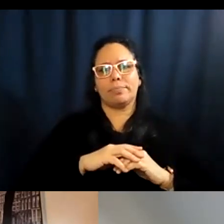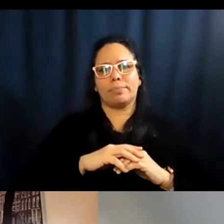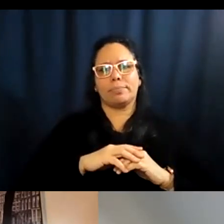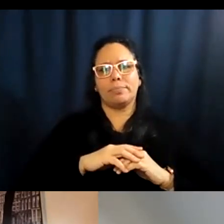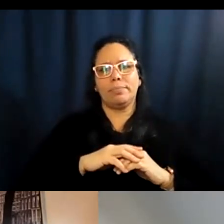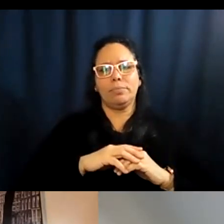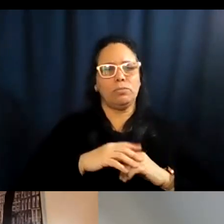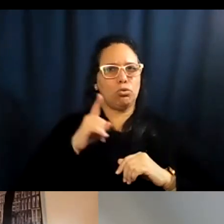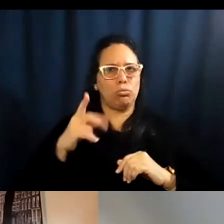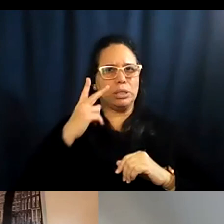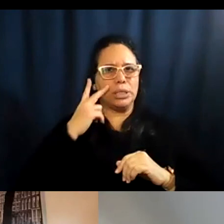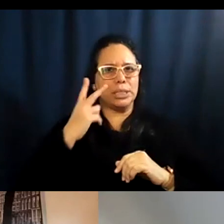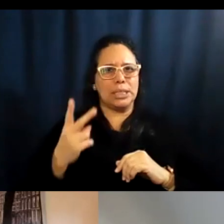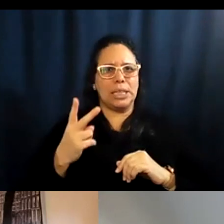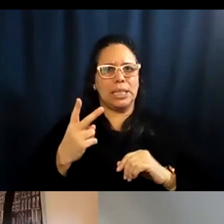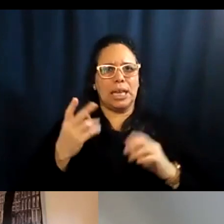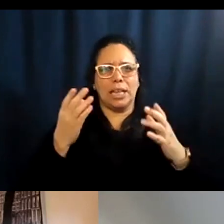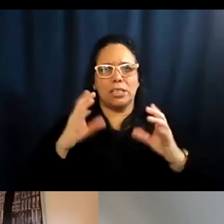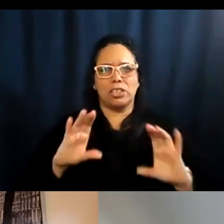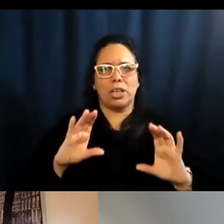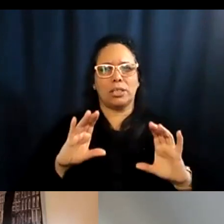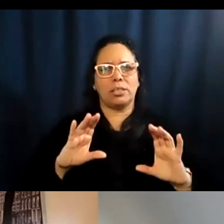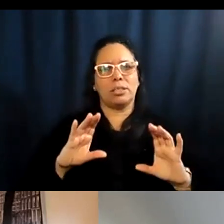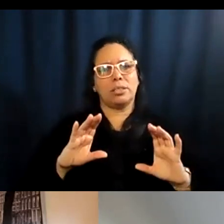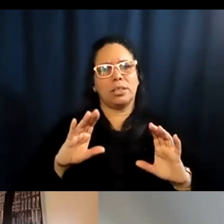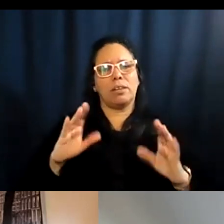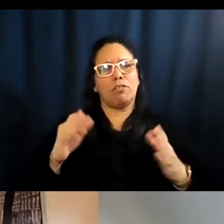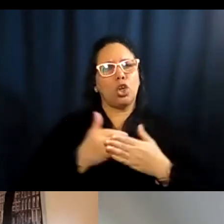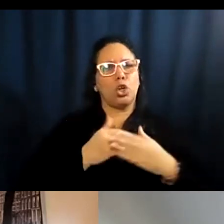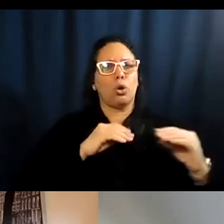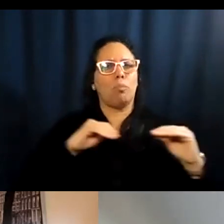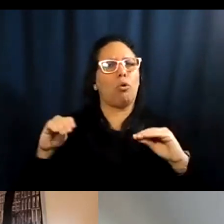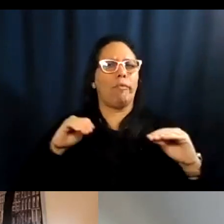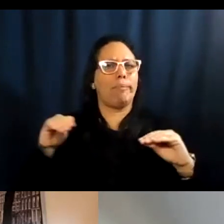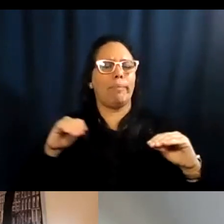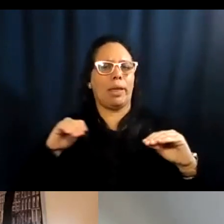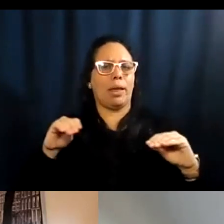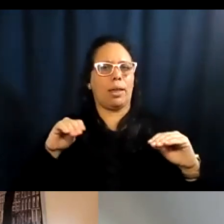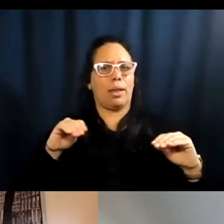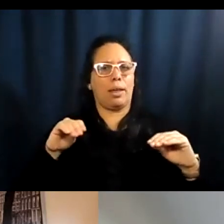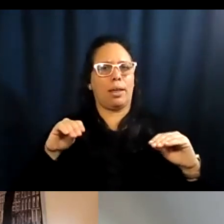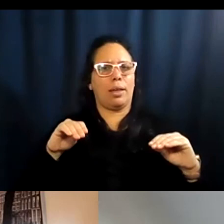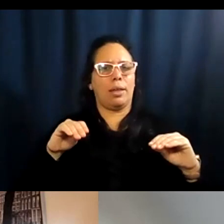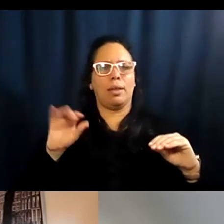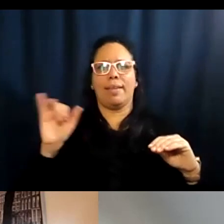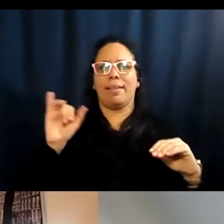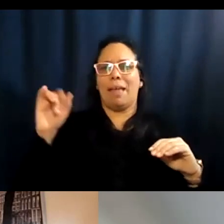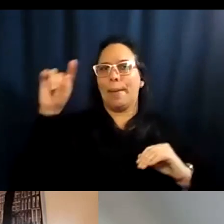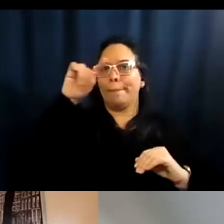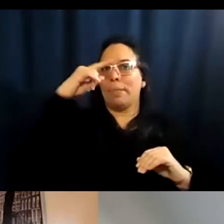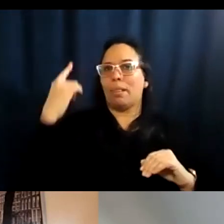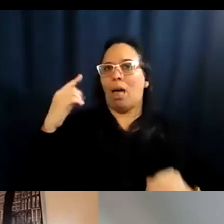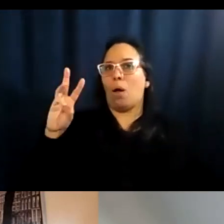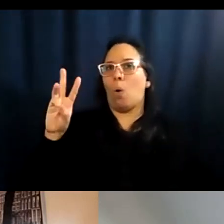guys see a chance for like a new movement in terms of kind of like the Black Wall Street or something like of